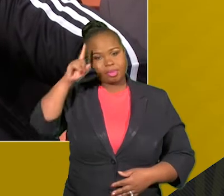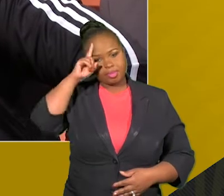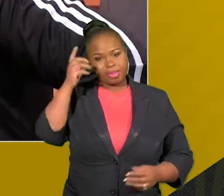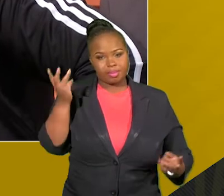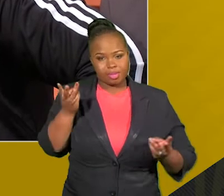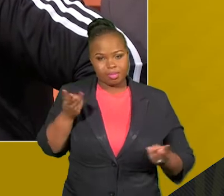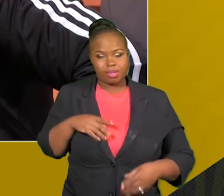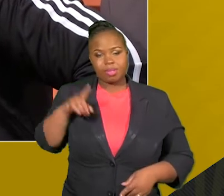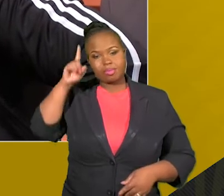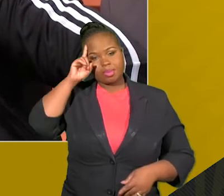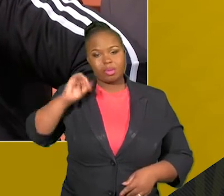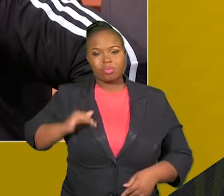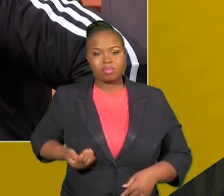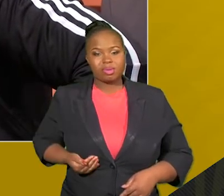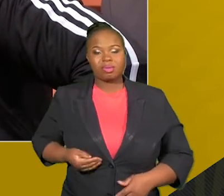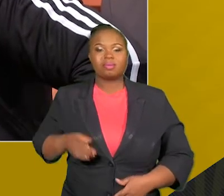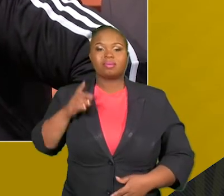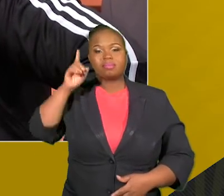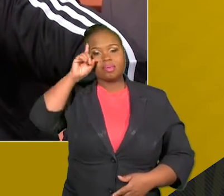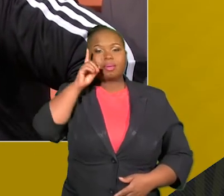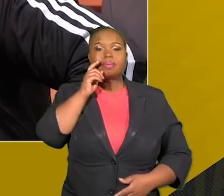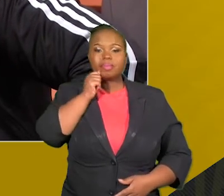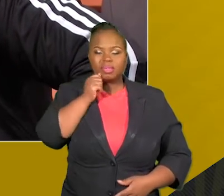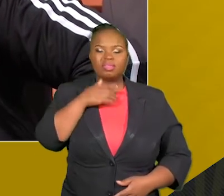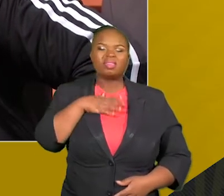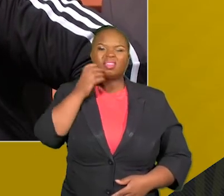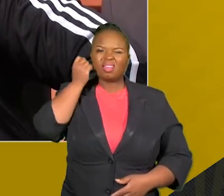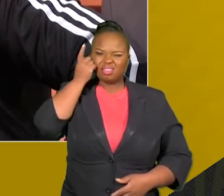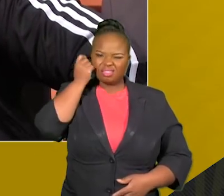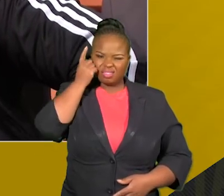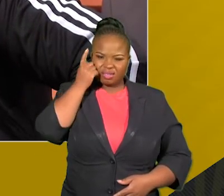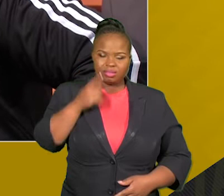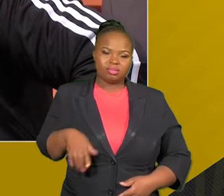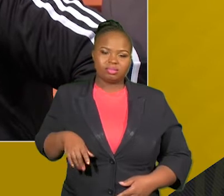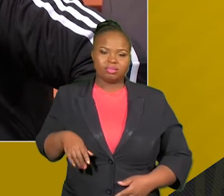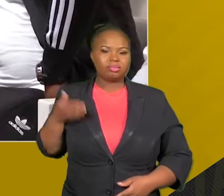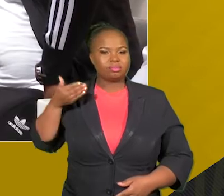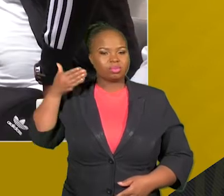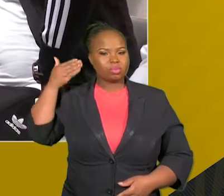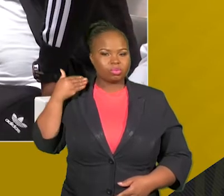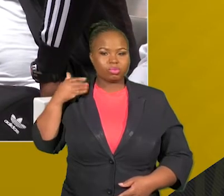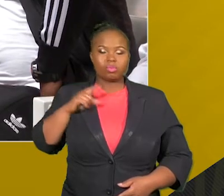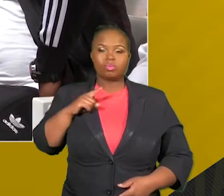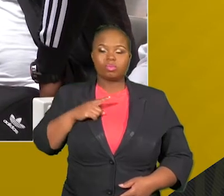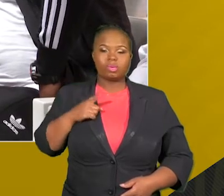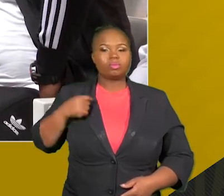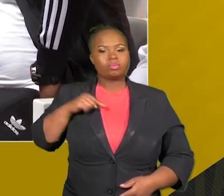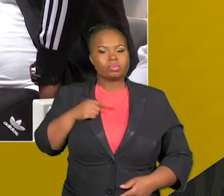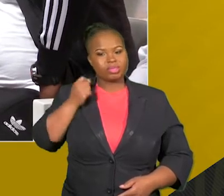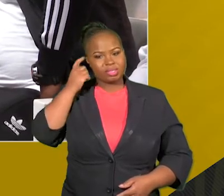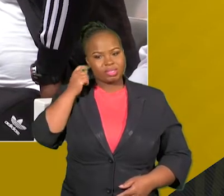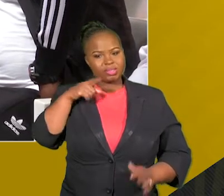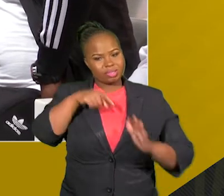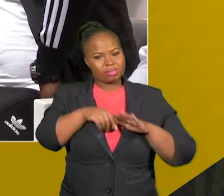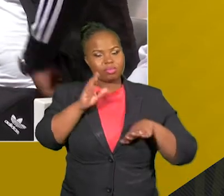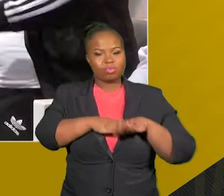black men, black women understand who Willie Lynch is and what it did to us. Because until we get to that, we